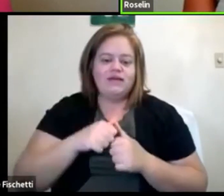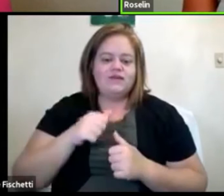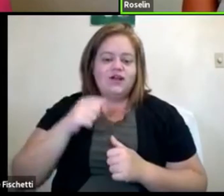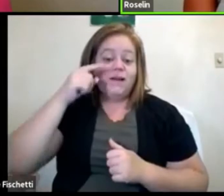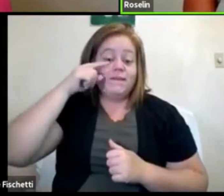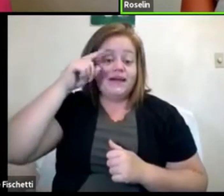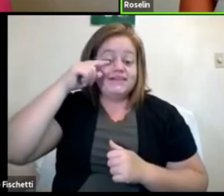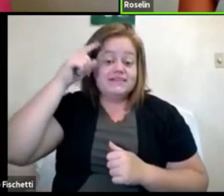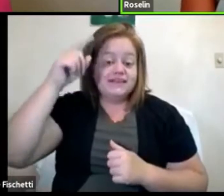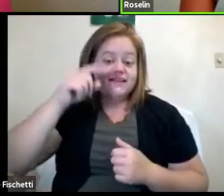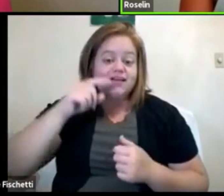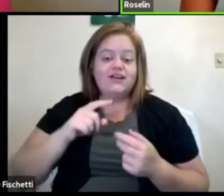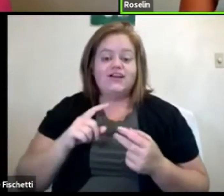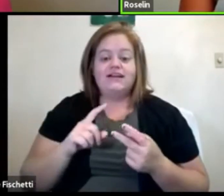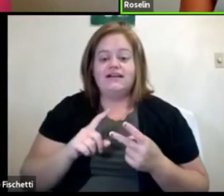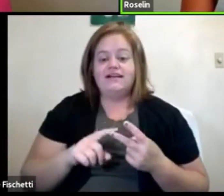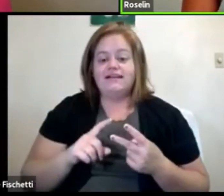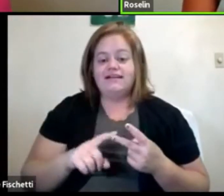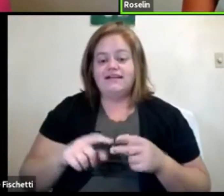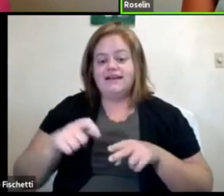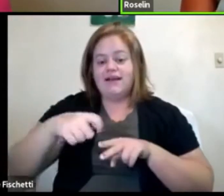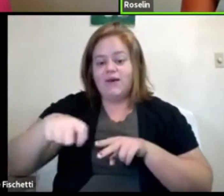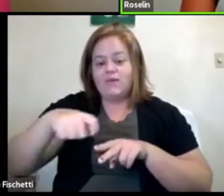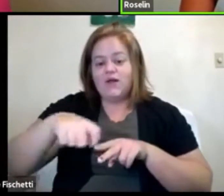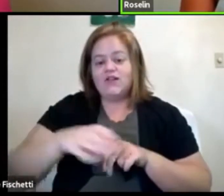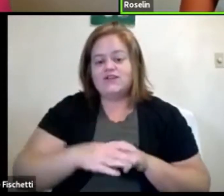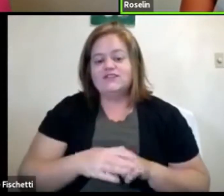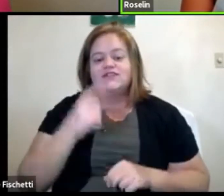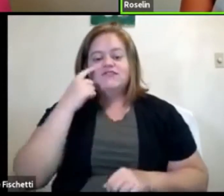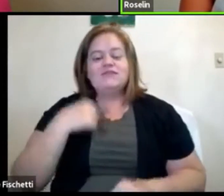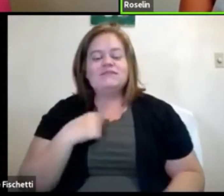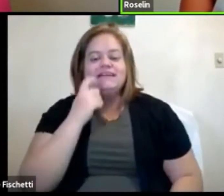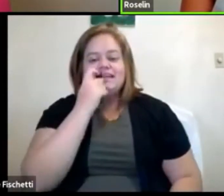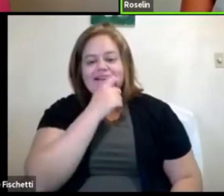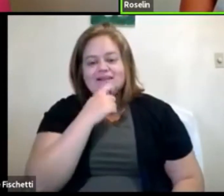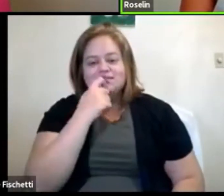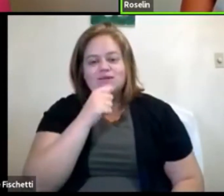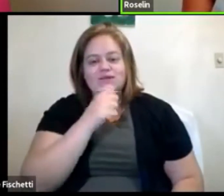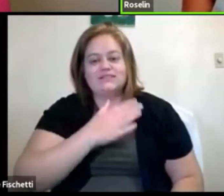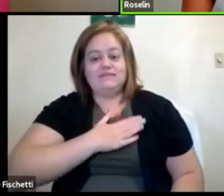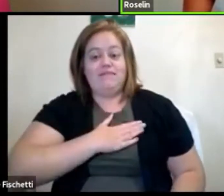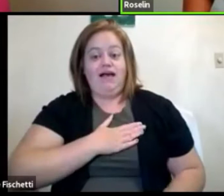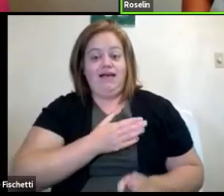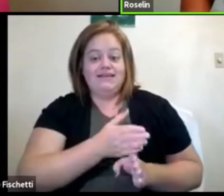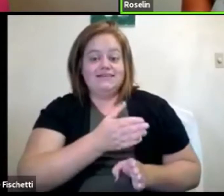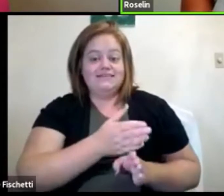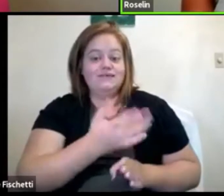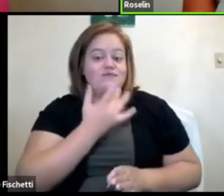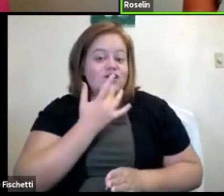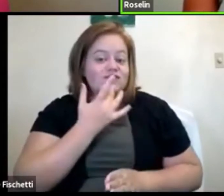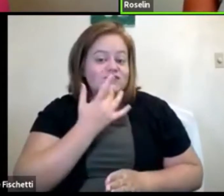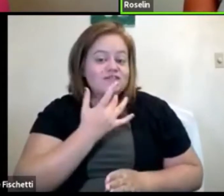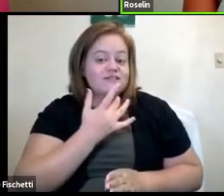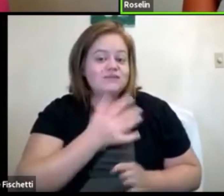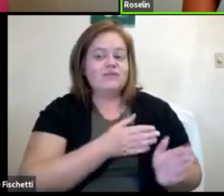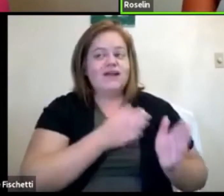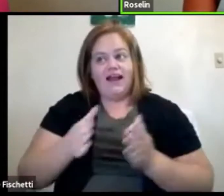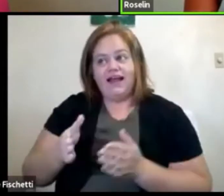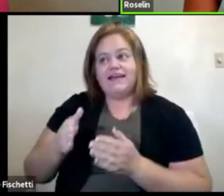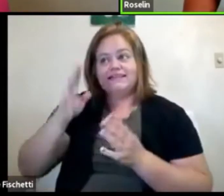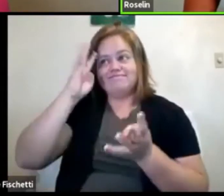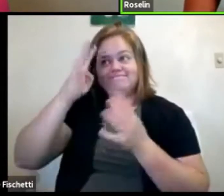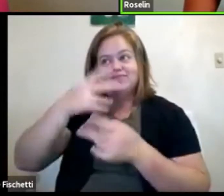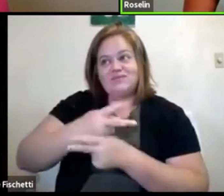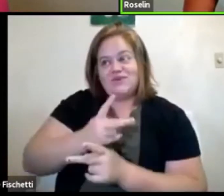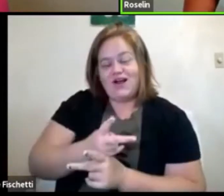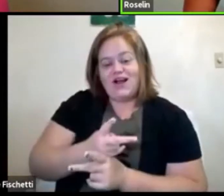loved nail polish. Ironically, lipstick wasn't like my thing, and I ended up working on it, but I really